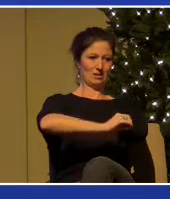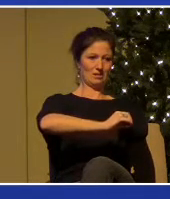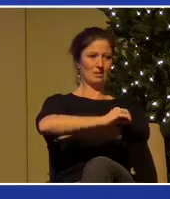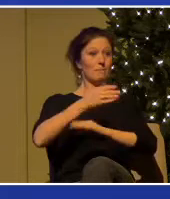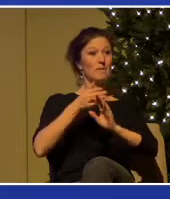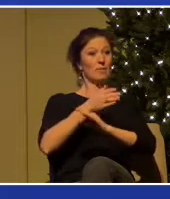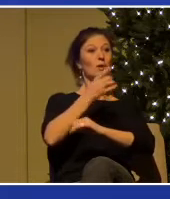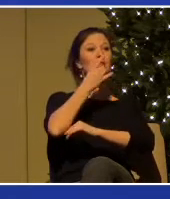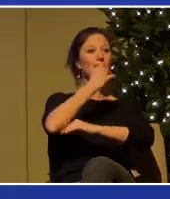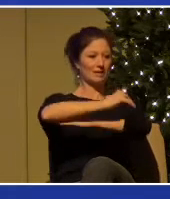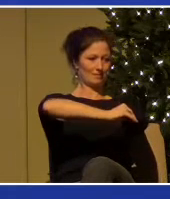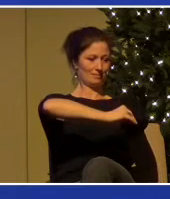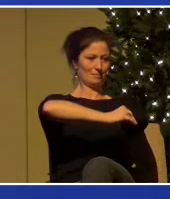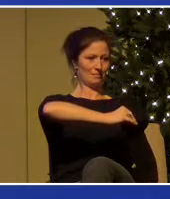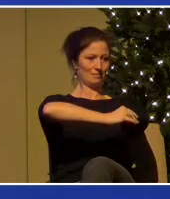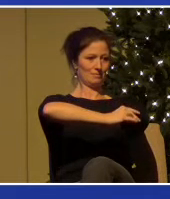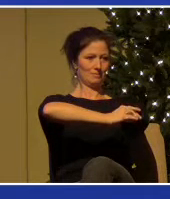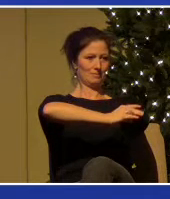comes.